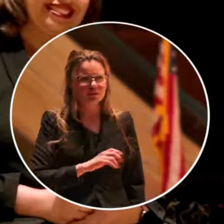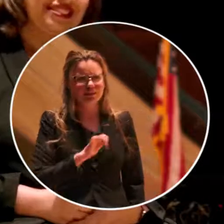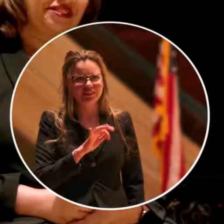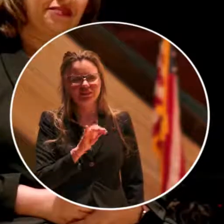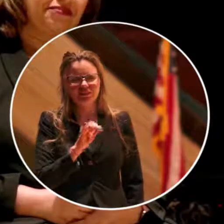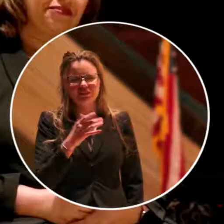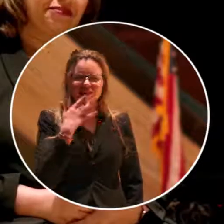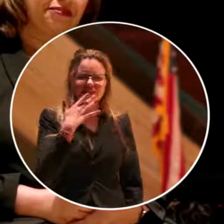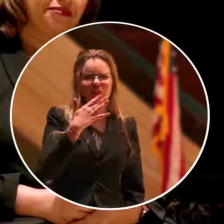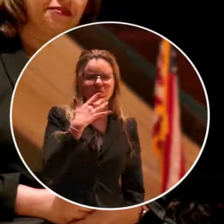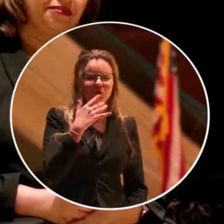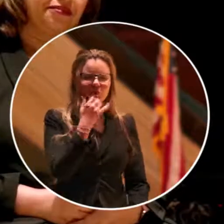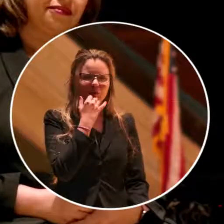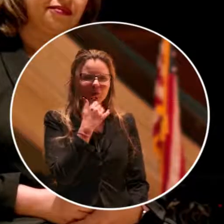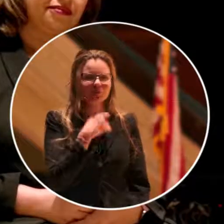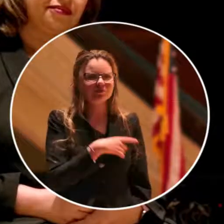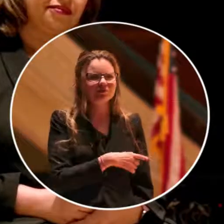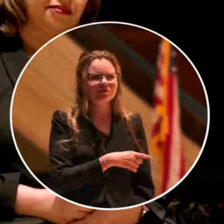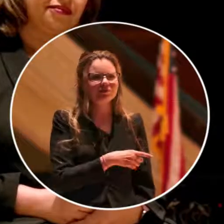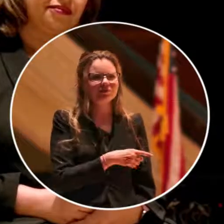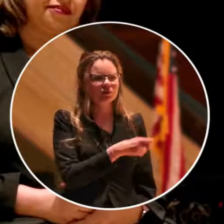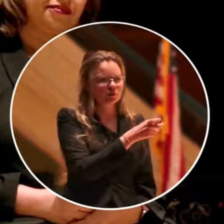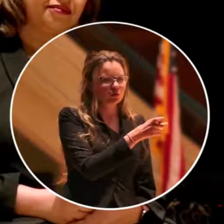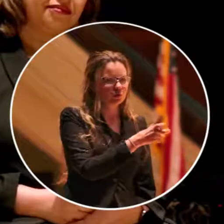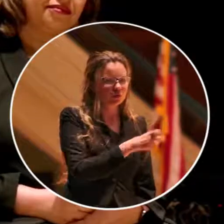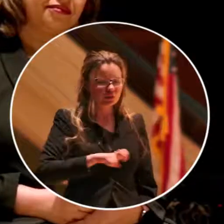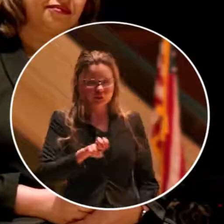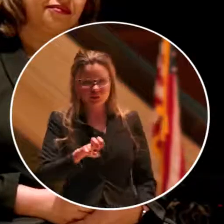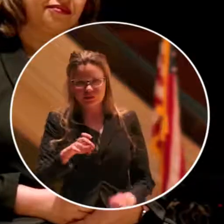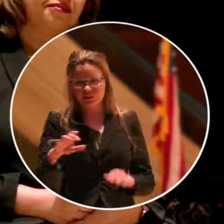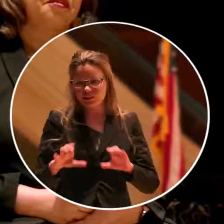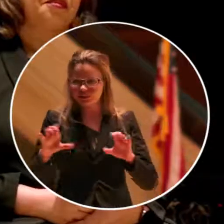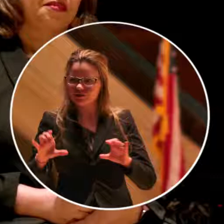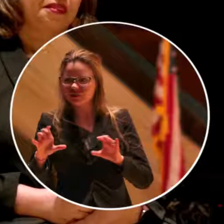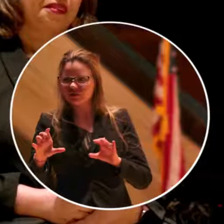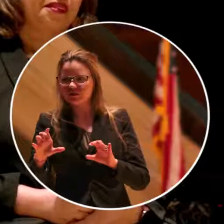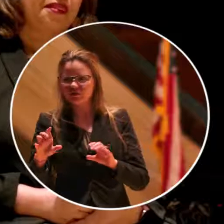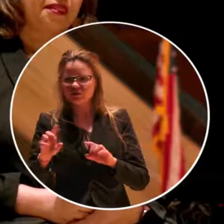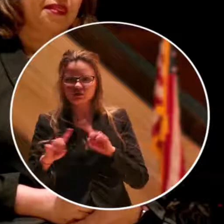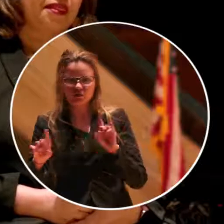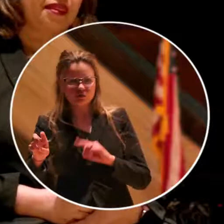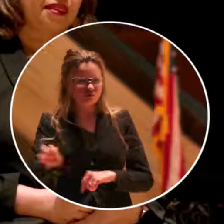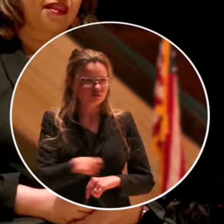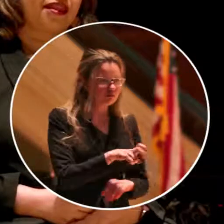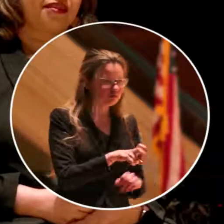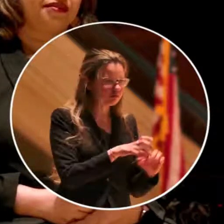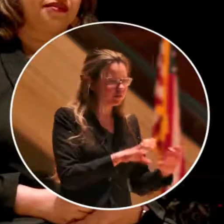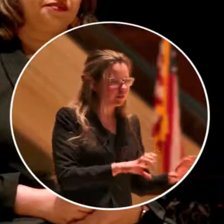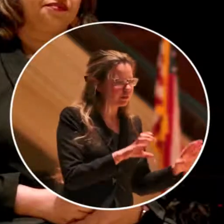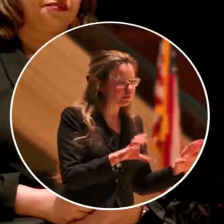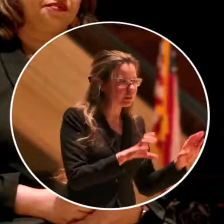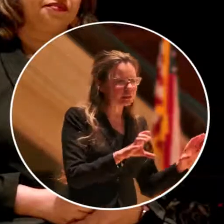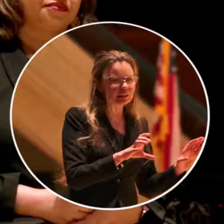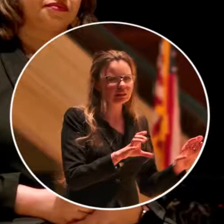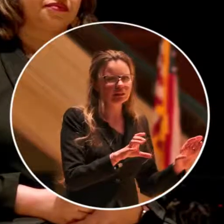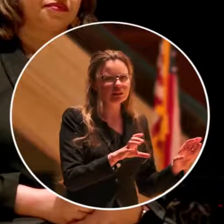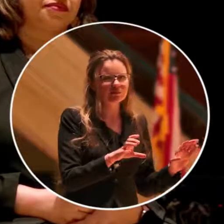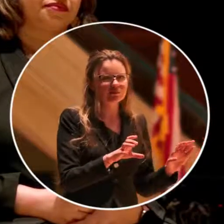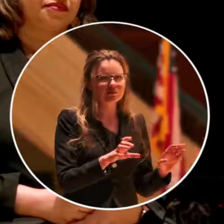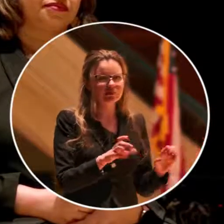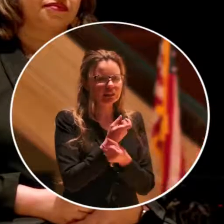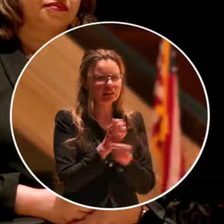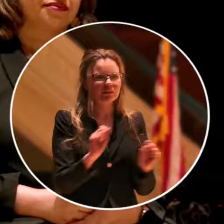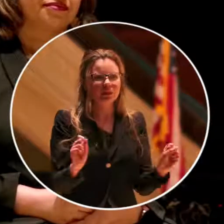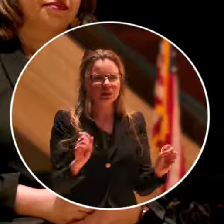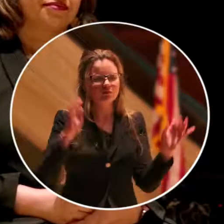She has an extremely hard time going from one activity to the next and has no concept of